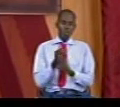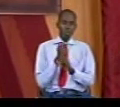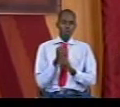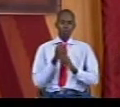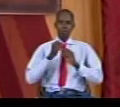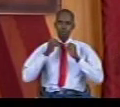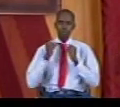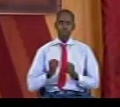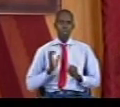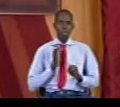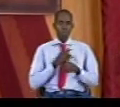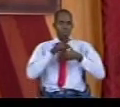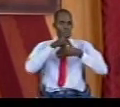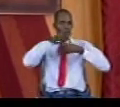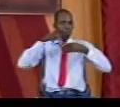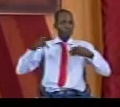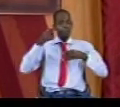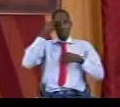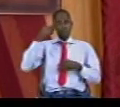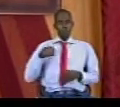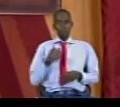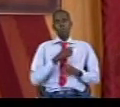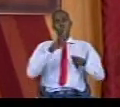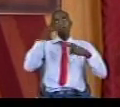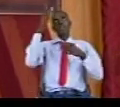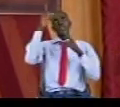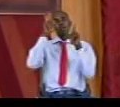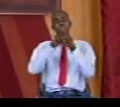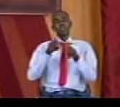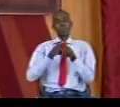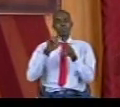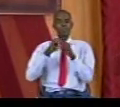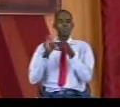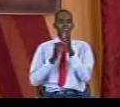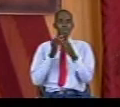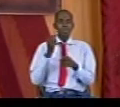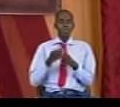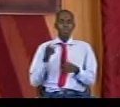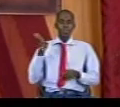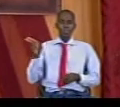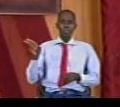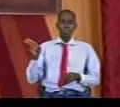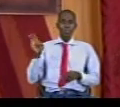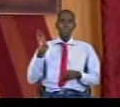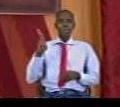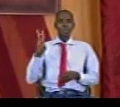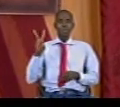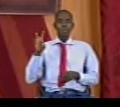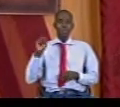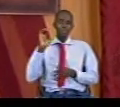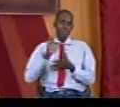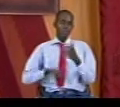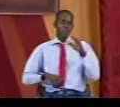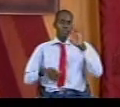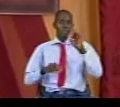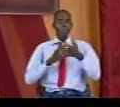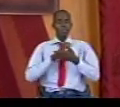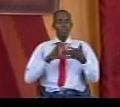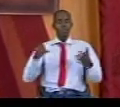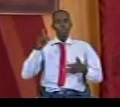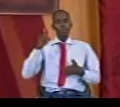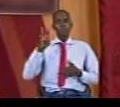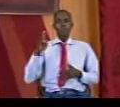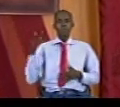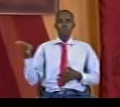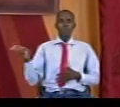are going there too. Hebrews chapter 9, Hebrews chapter 9, verse 24. Hebrews chapter